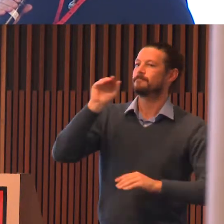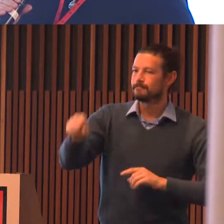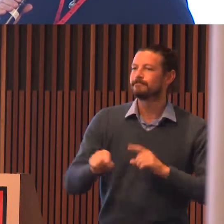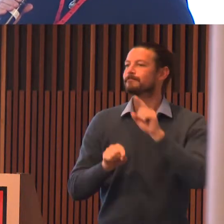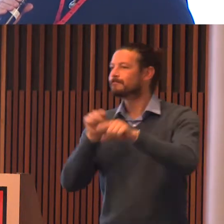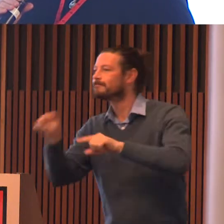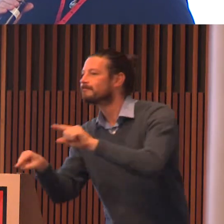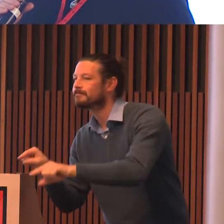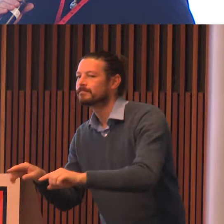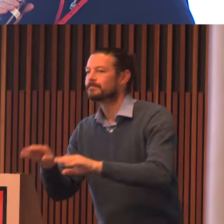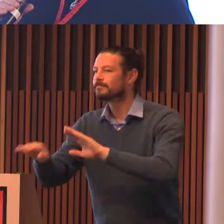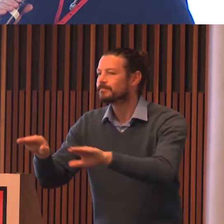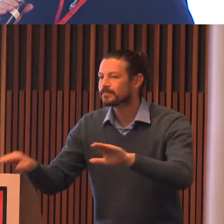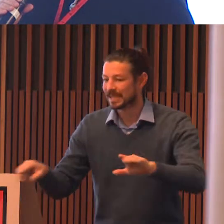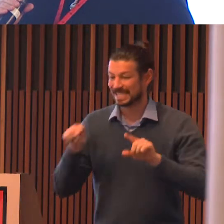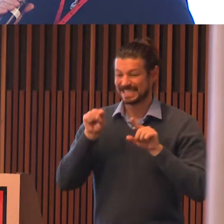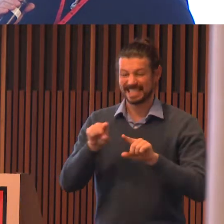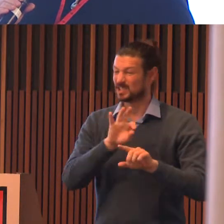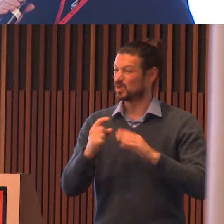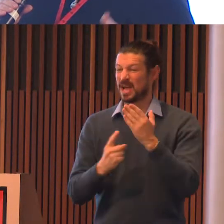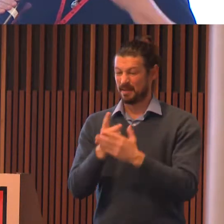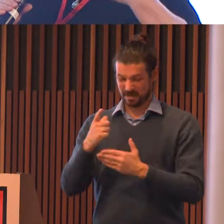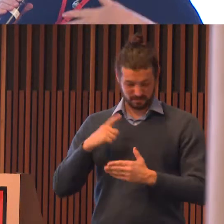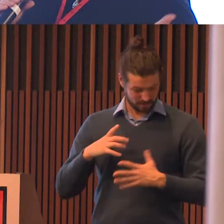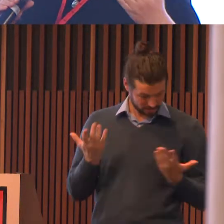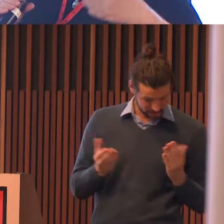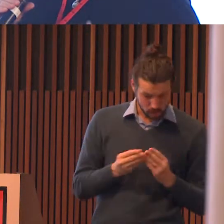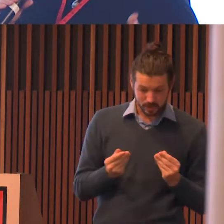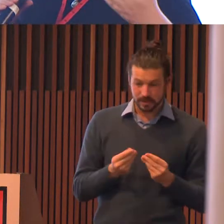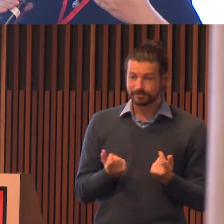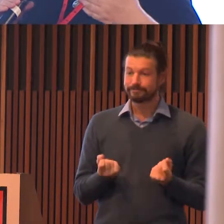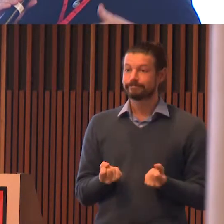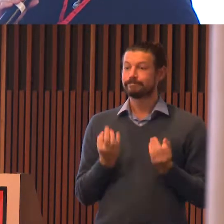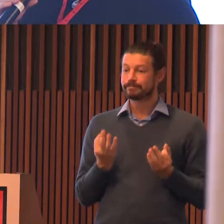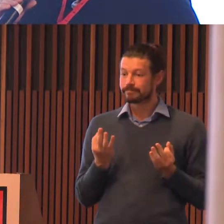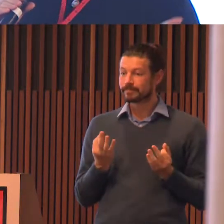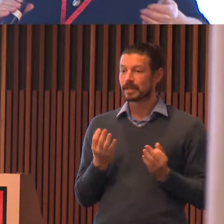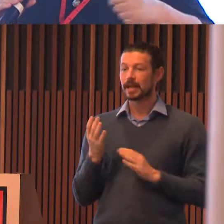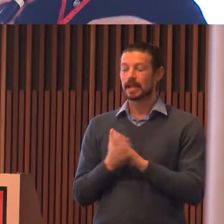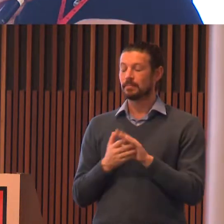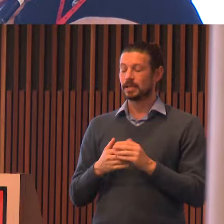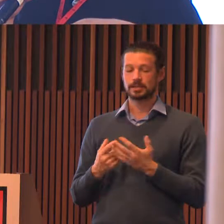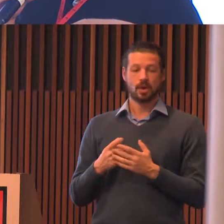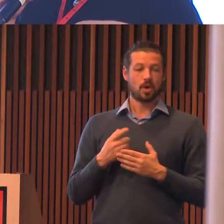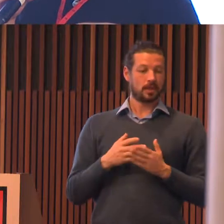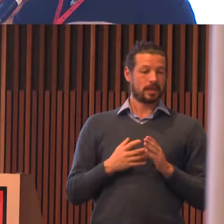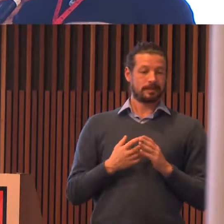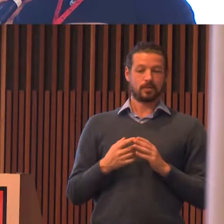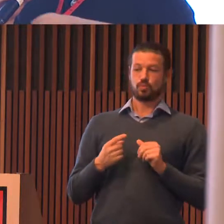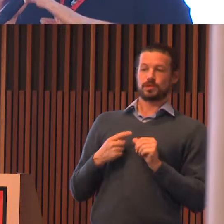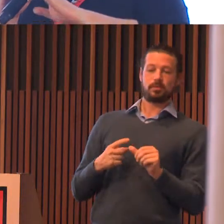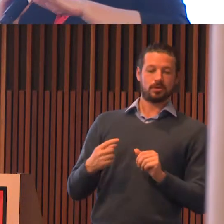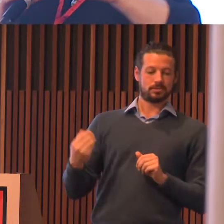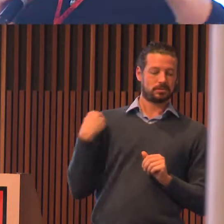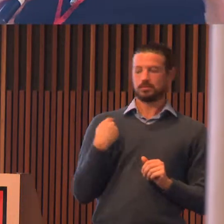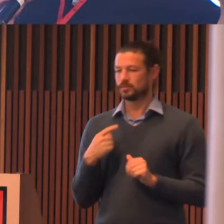isn't being done. We don't have the capacity to do that. So we're really just responding to people that get to us.